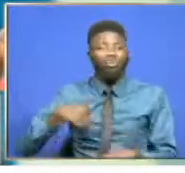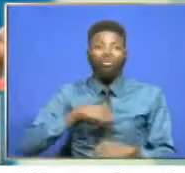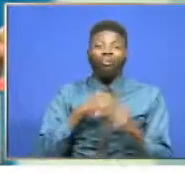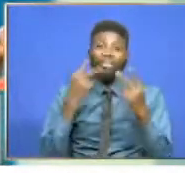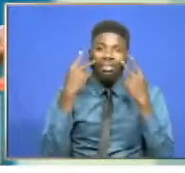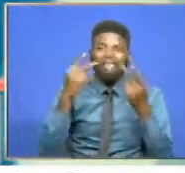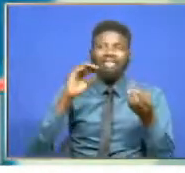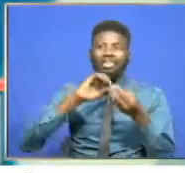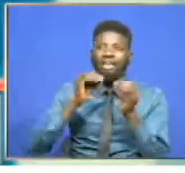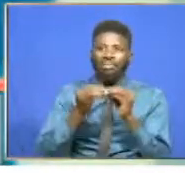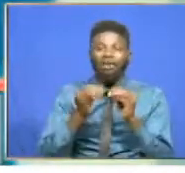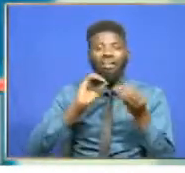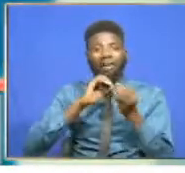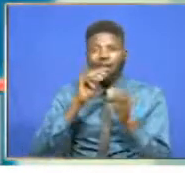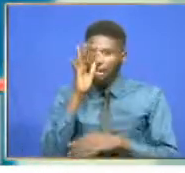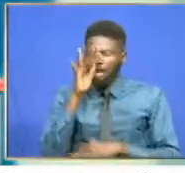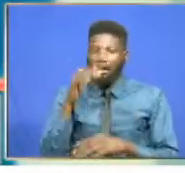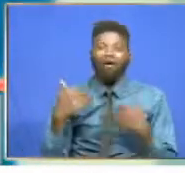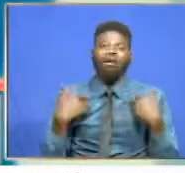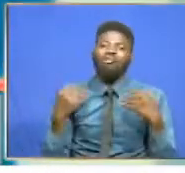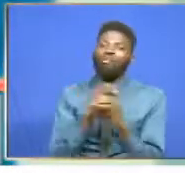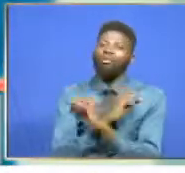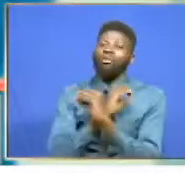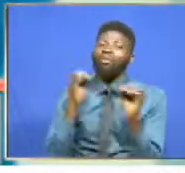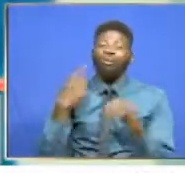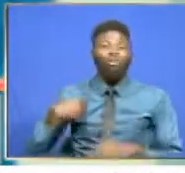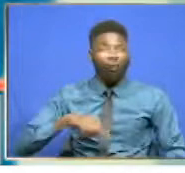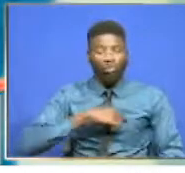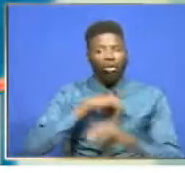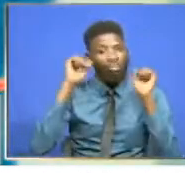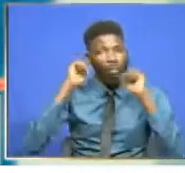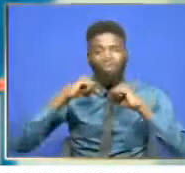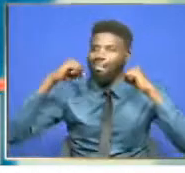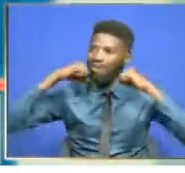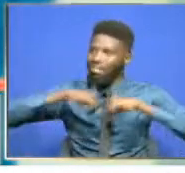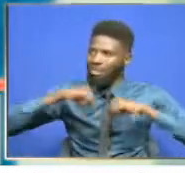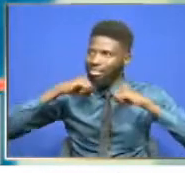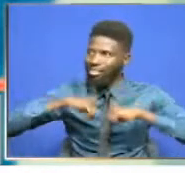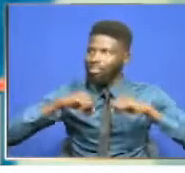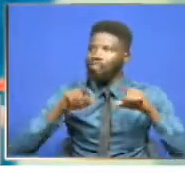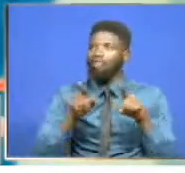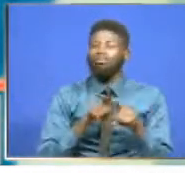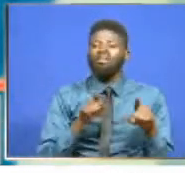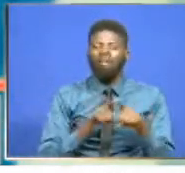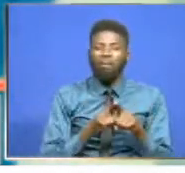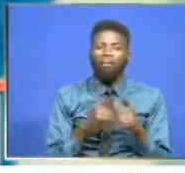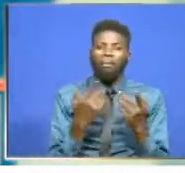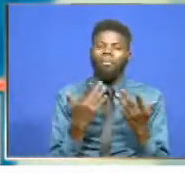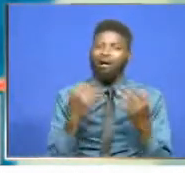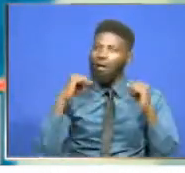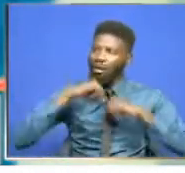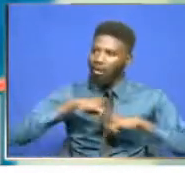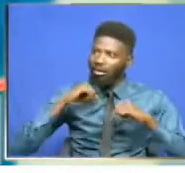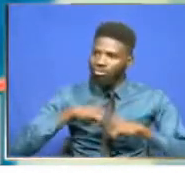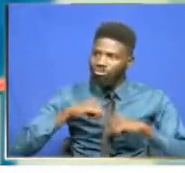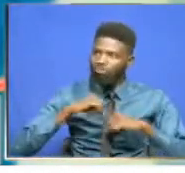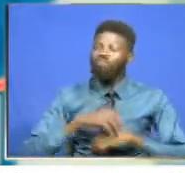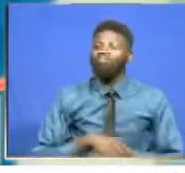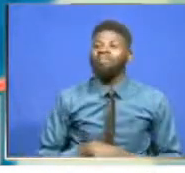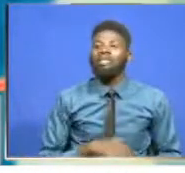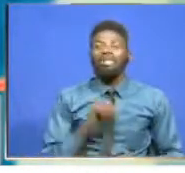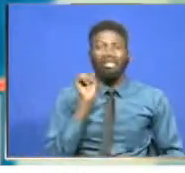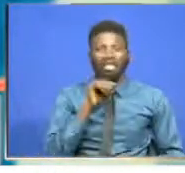lie. We should be able to get a consensus and agree that even if